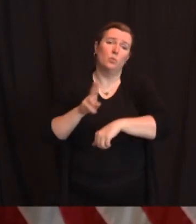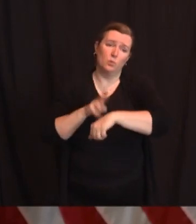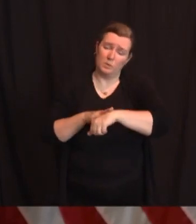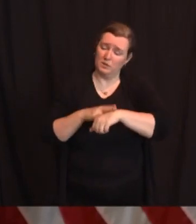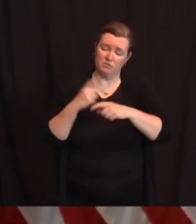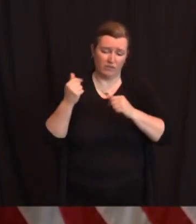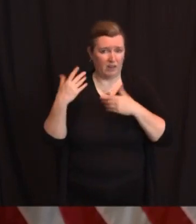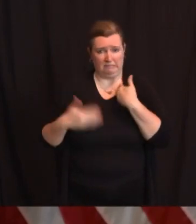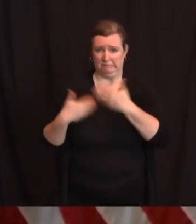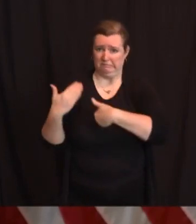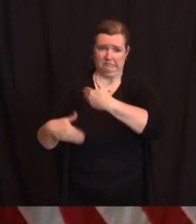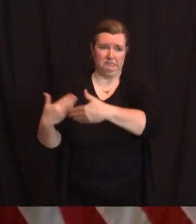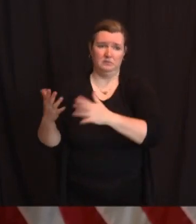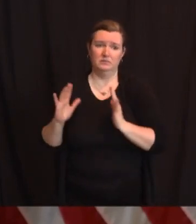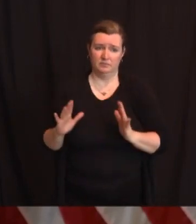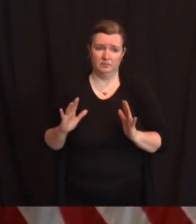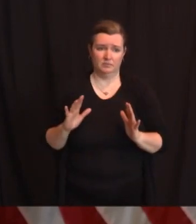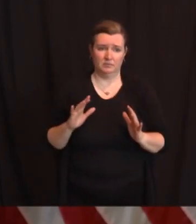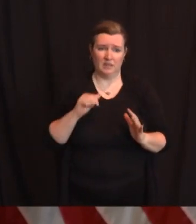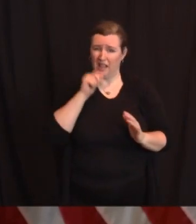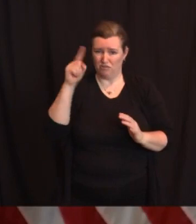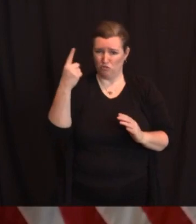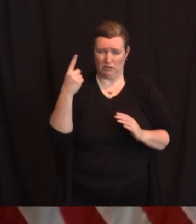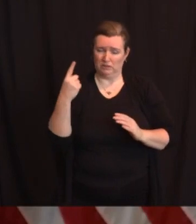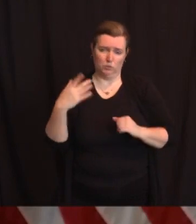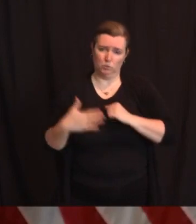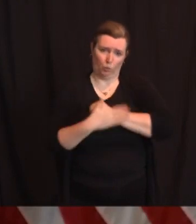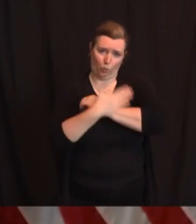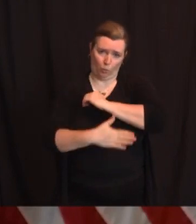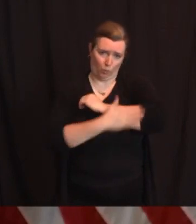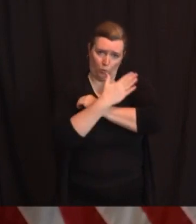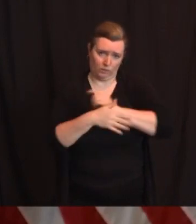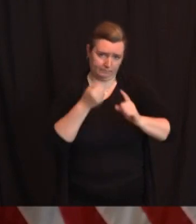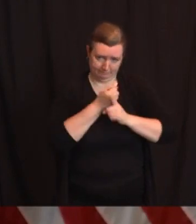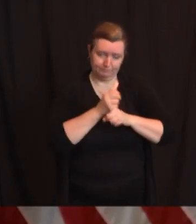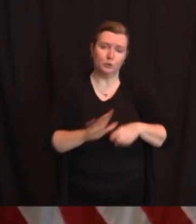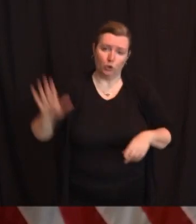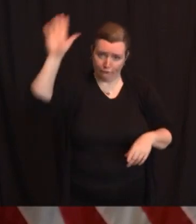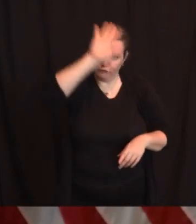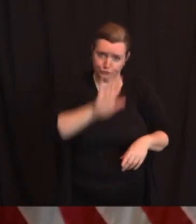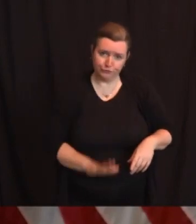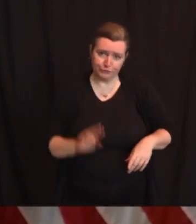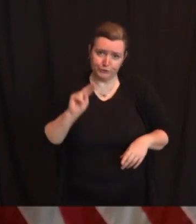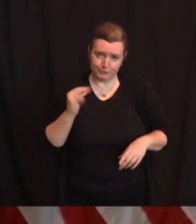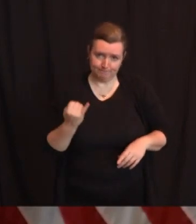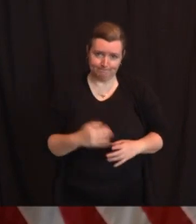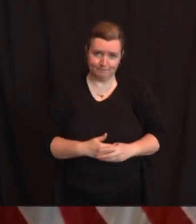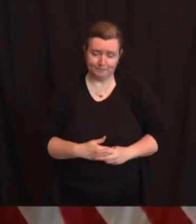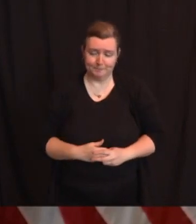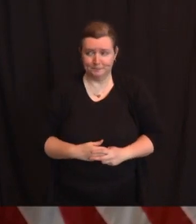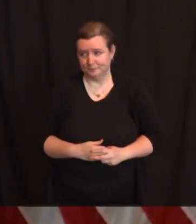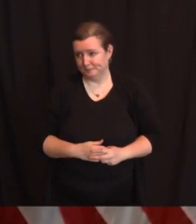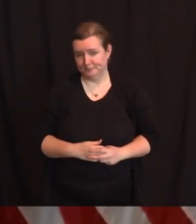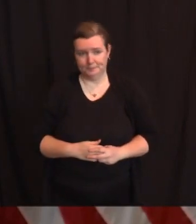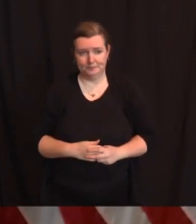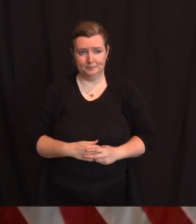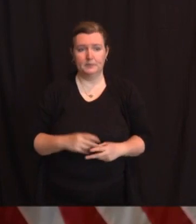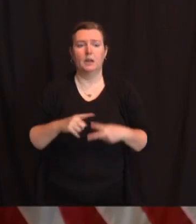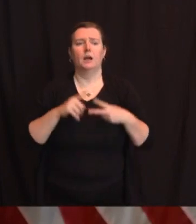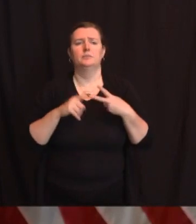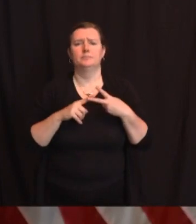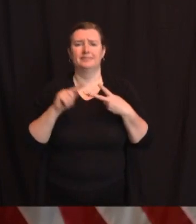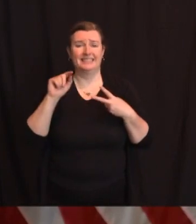hit. Yeah, the incentives, I think they're still as relevant today as they were then. I think I'm